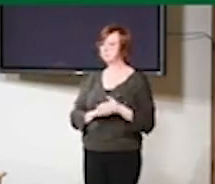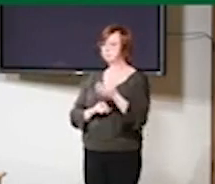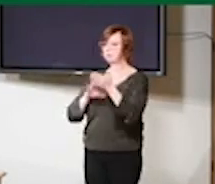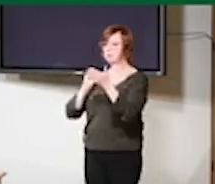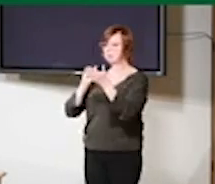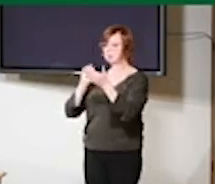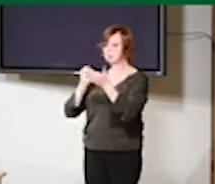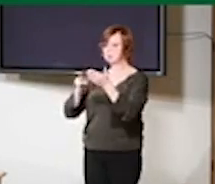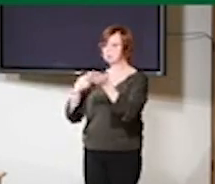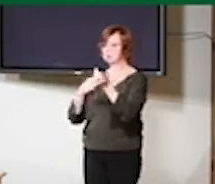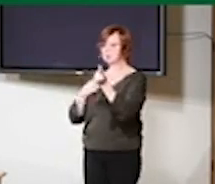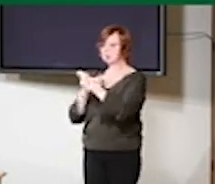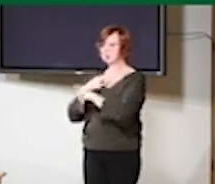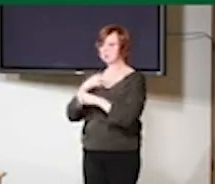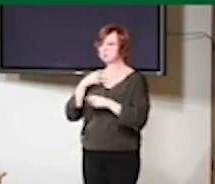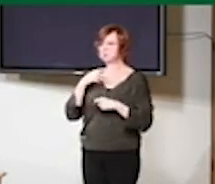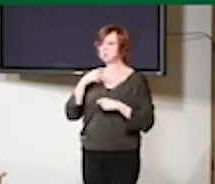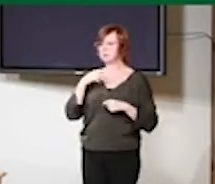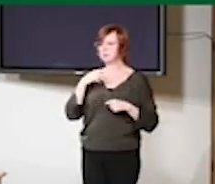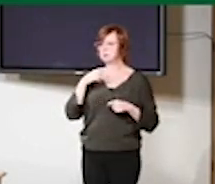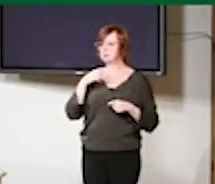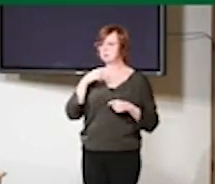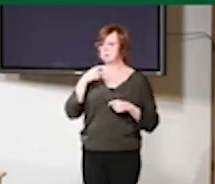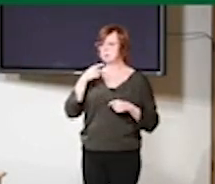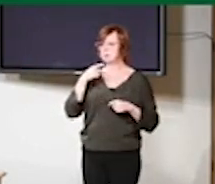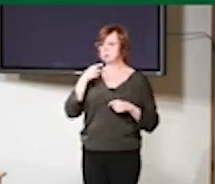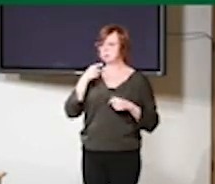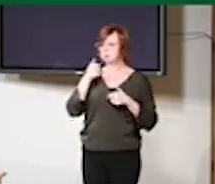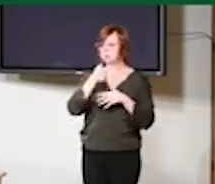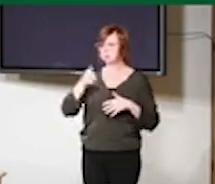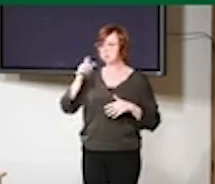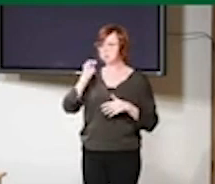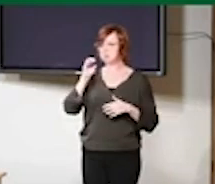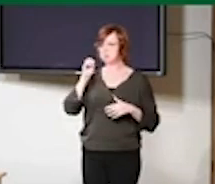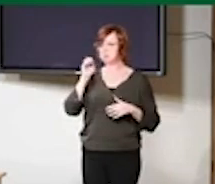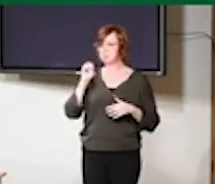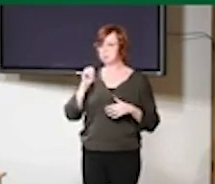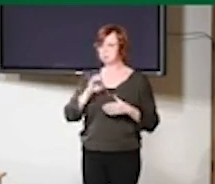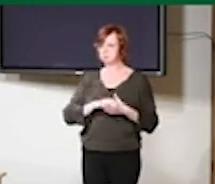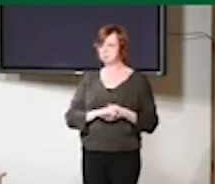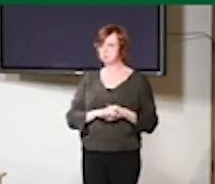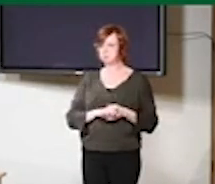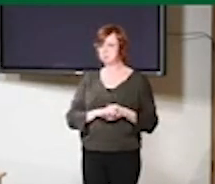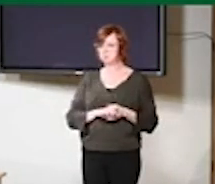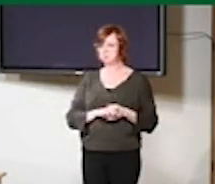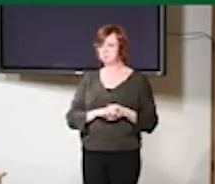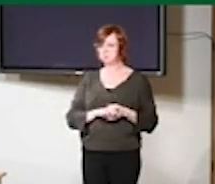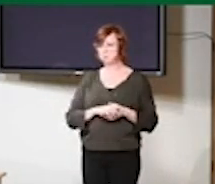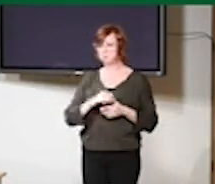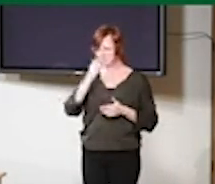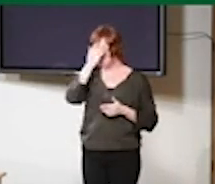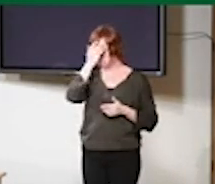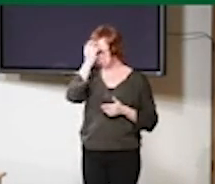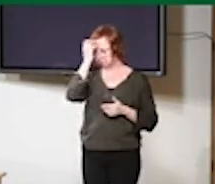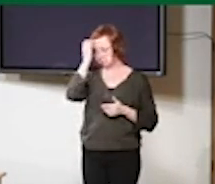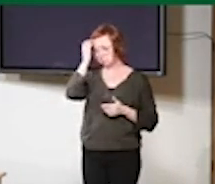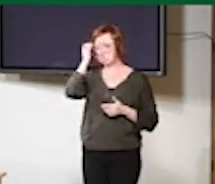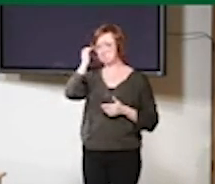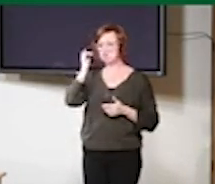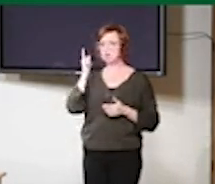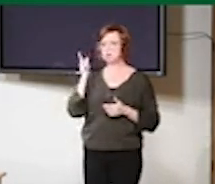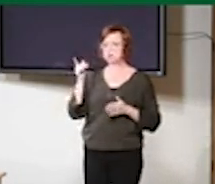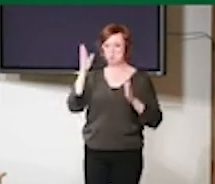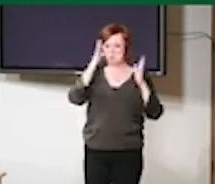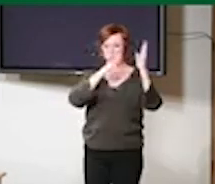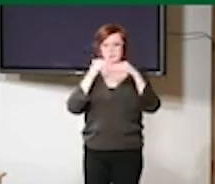of basically no longer limiting the amount of hours certain commercial truckers can be on the roads? Like, I understand they have to